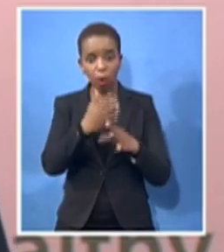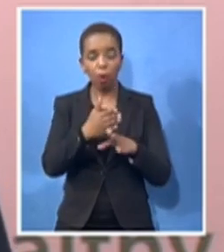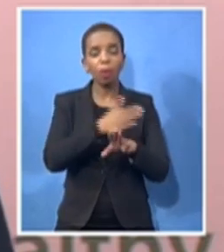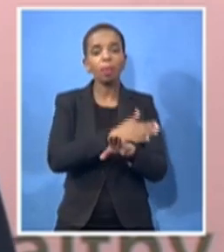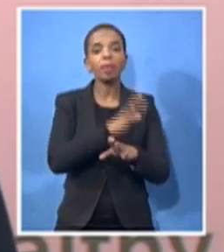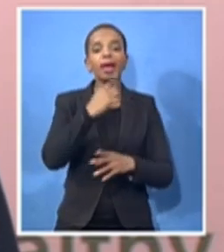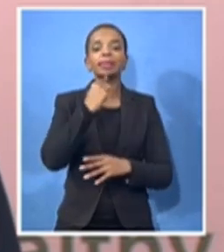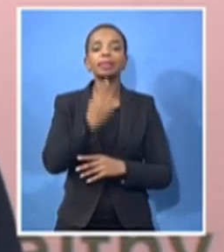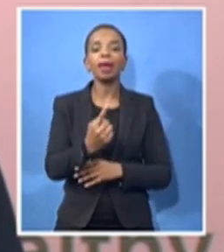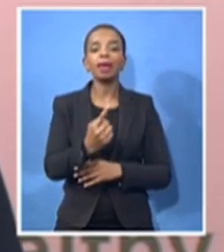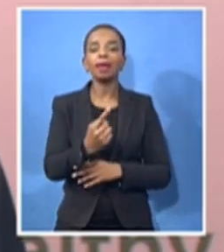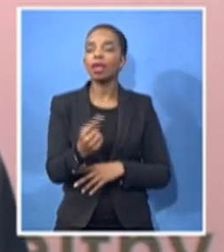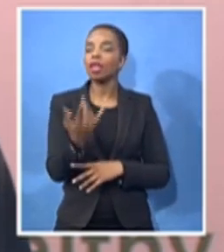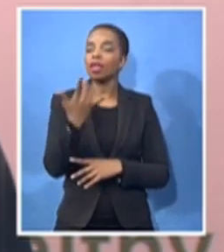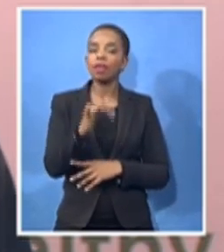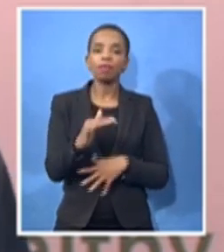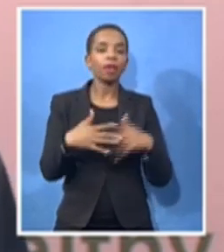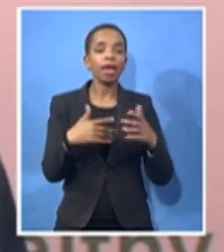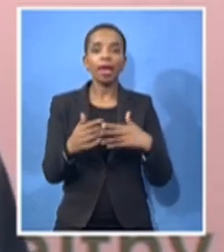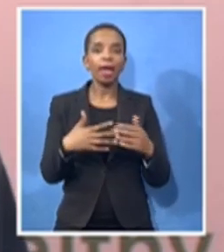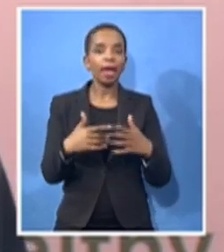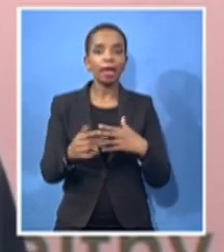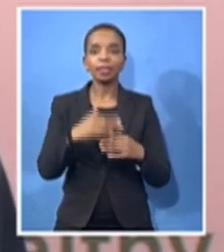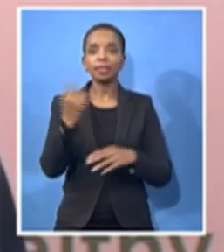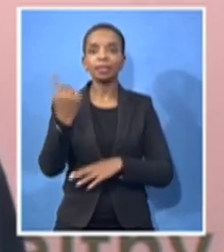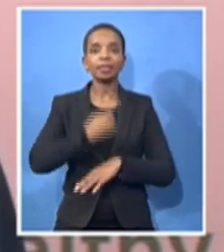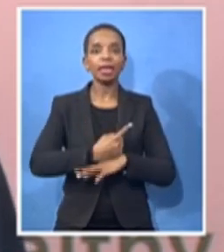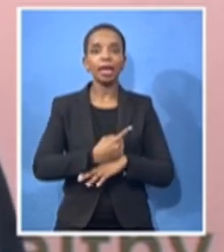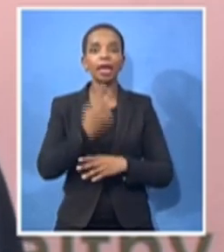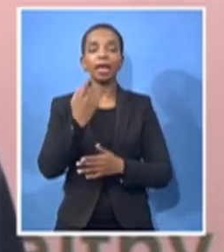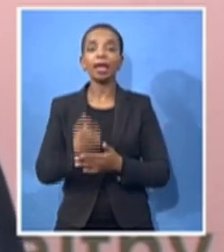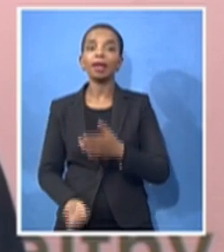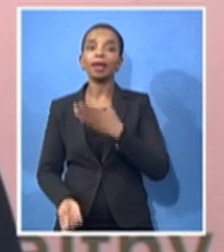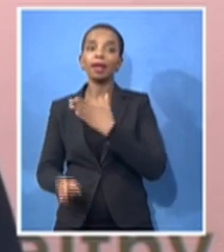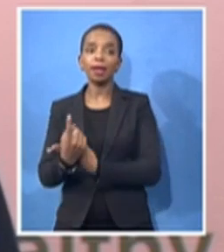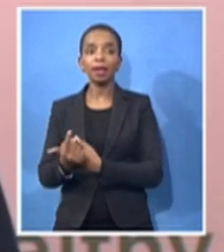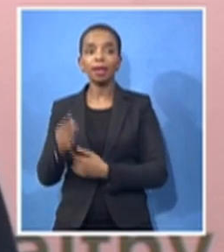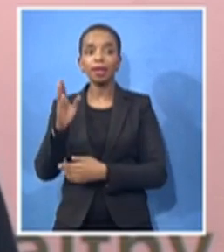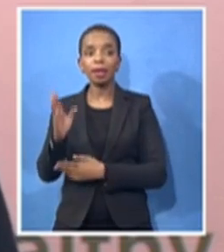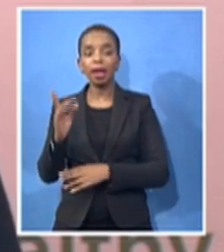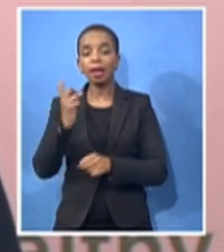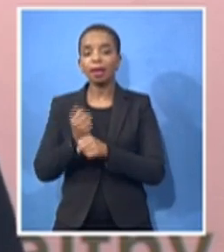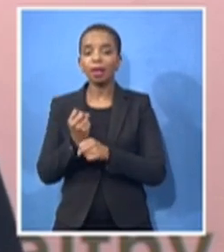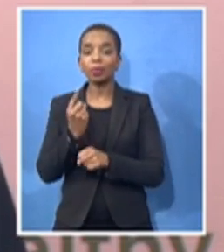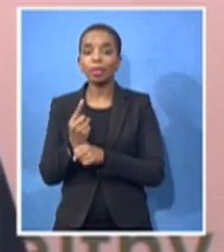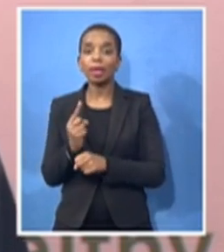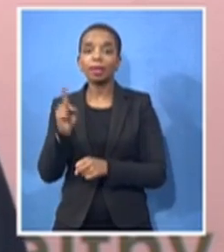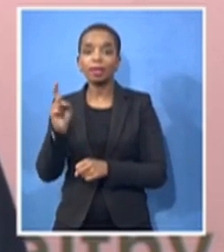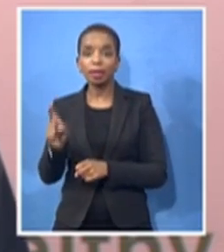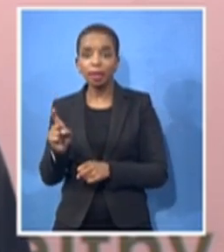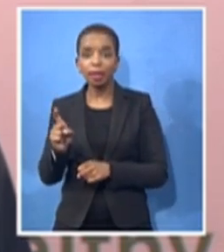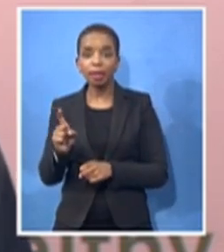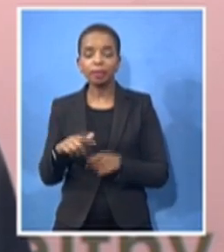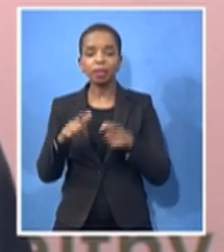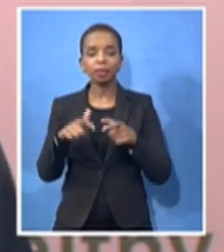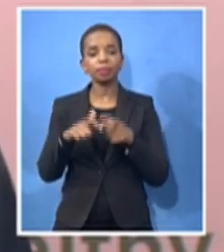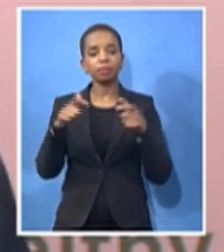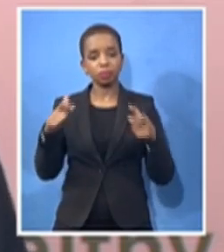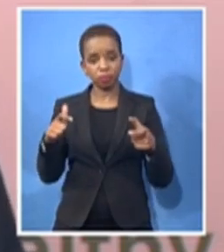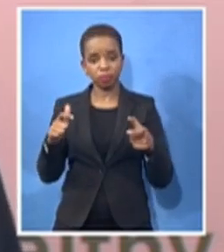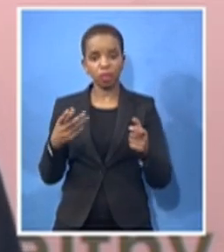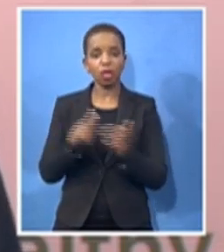leading. And it made sense that Gauteng, as the mecca of our economy, the hub of the South African